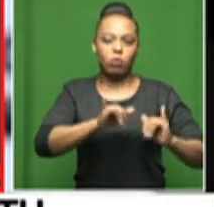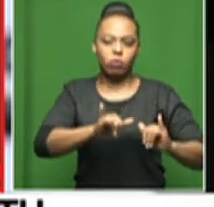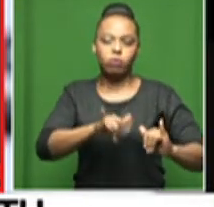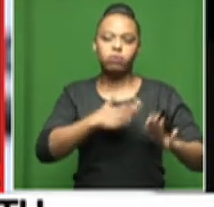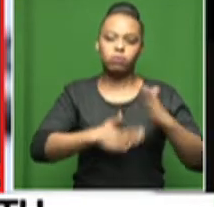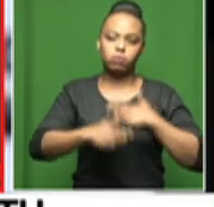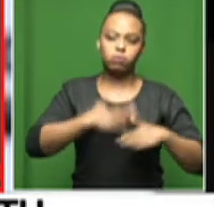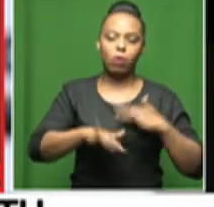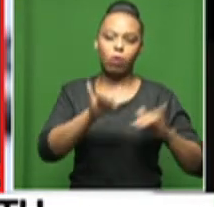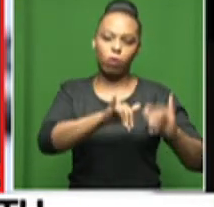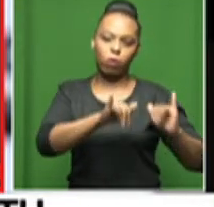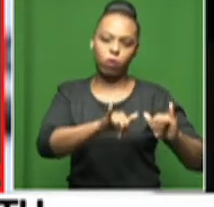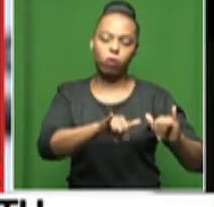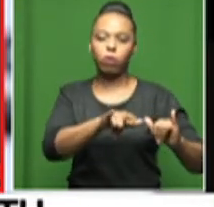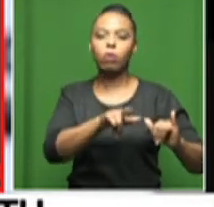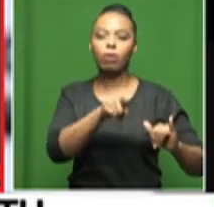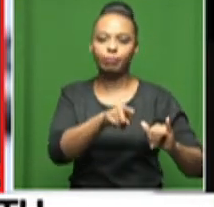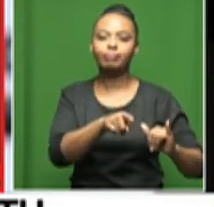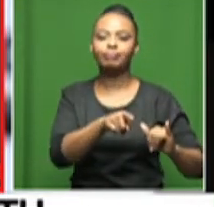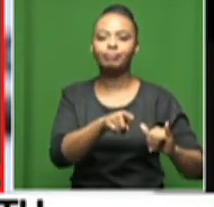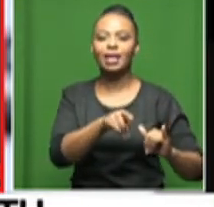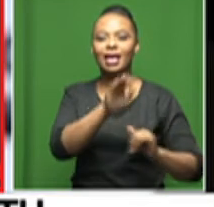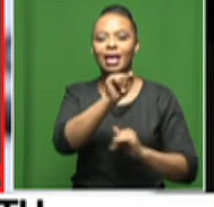to hold on to